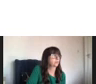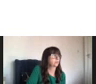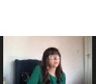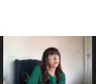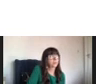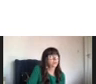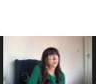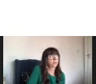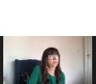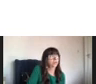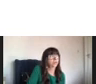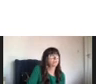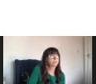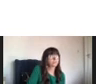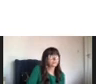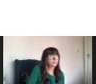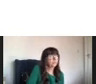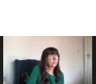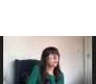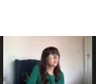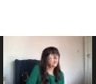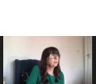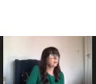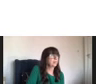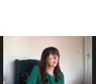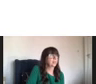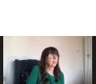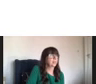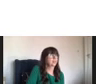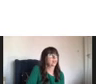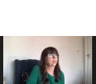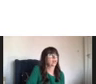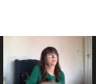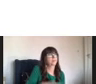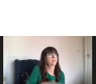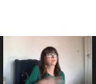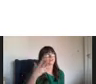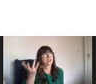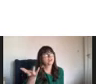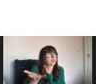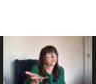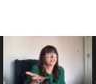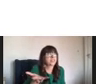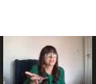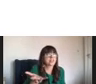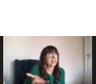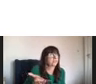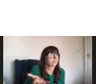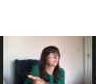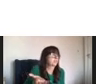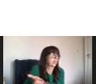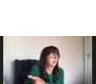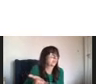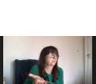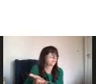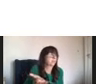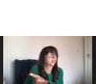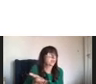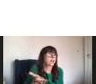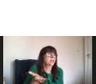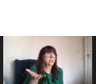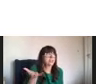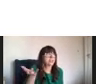So just to sum up this point really, what's happening here I've defined as the deaf legal